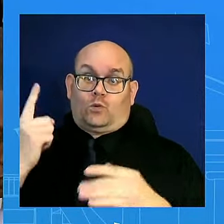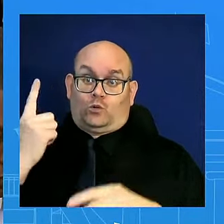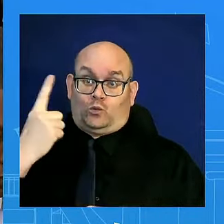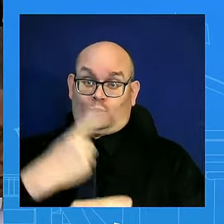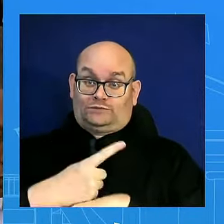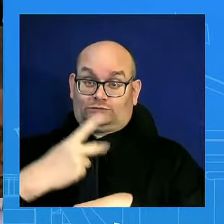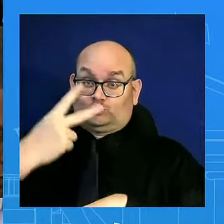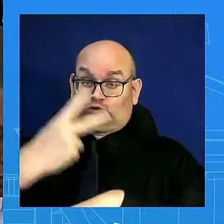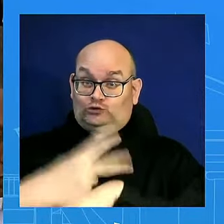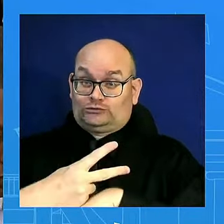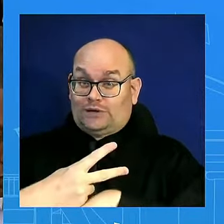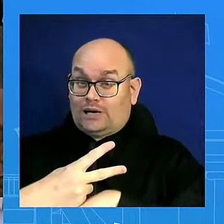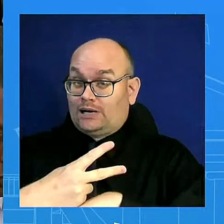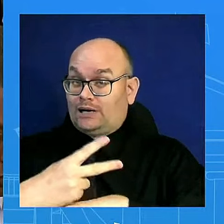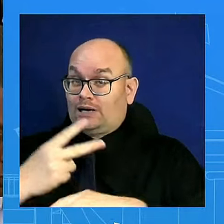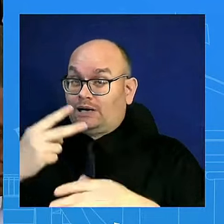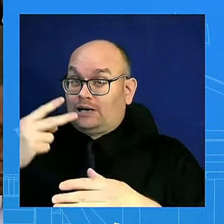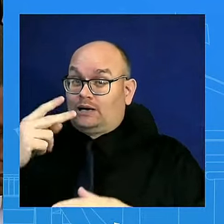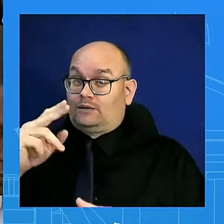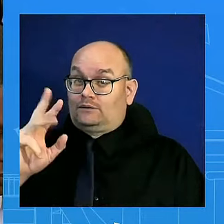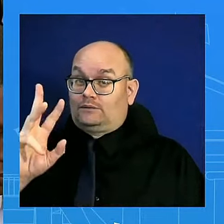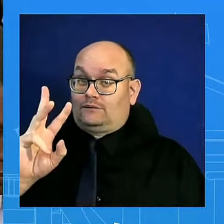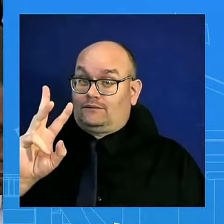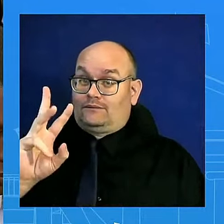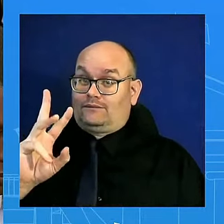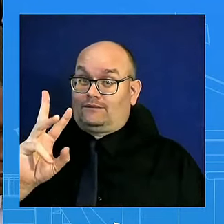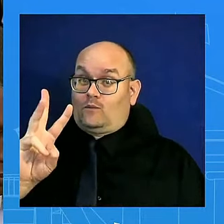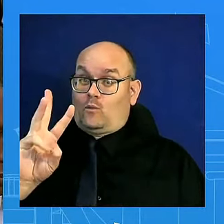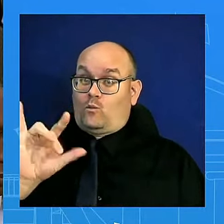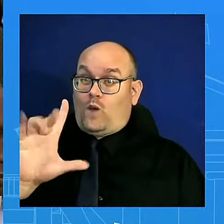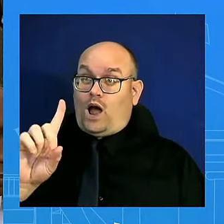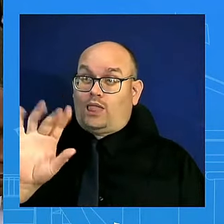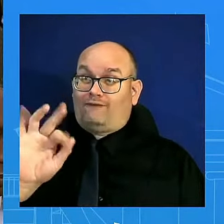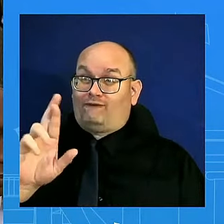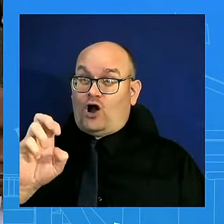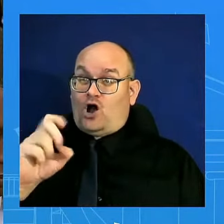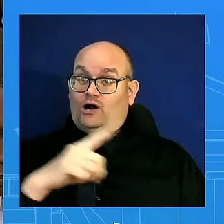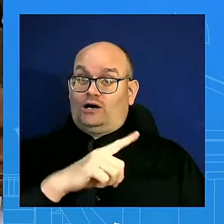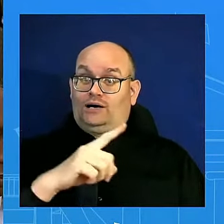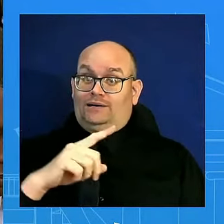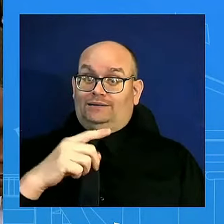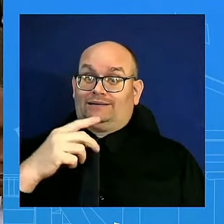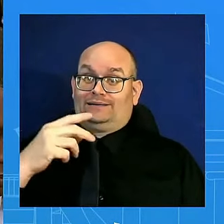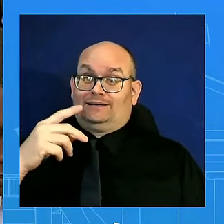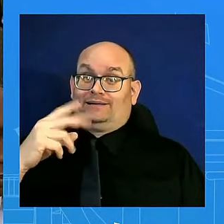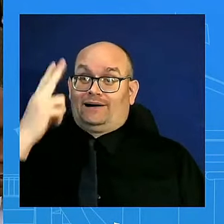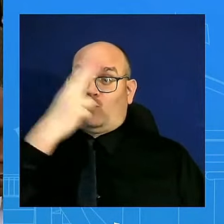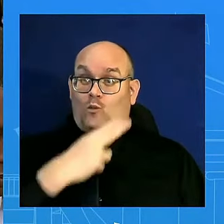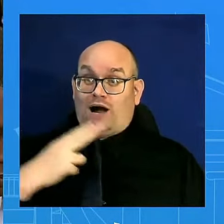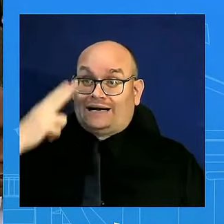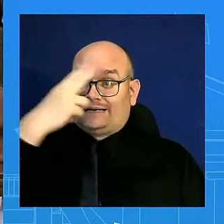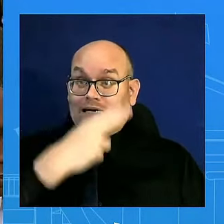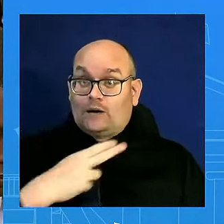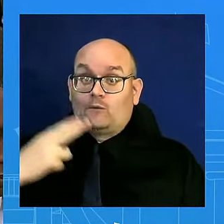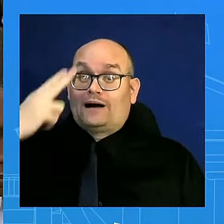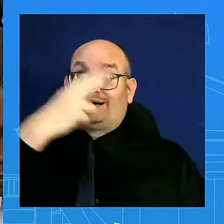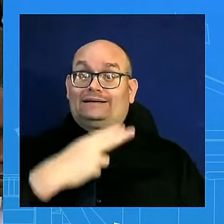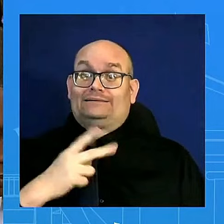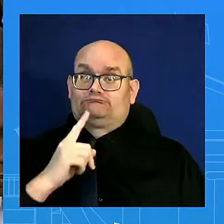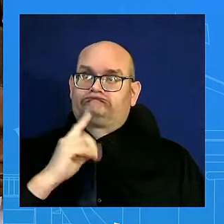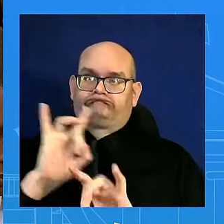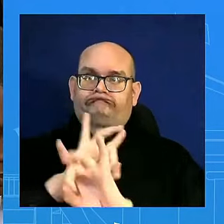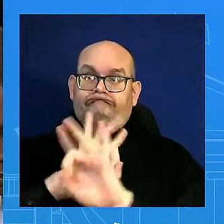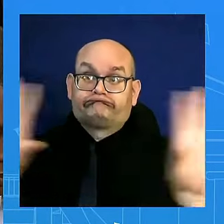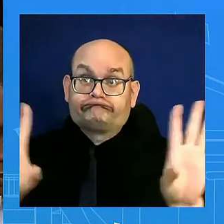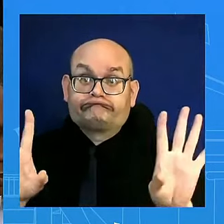that affected Maui and specifically Lahaina so seriously. As far as I know, there are